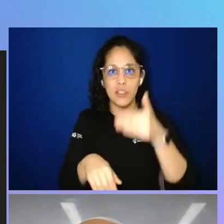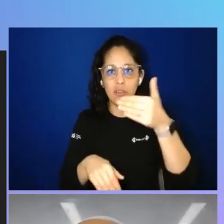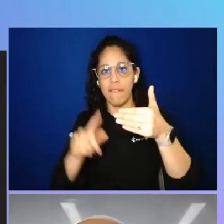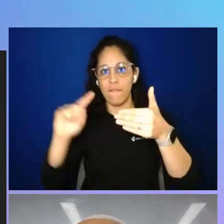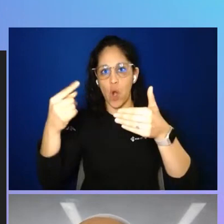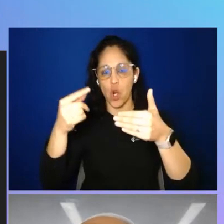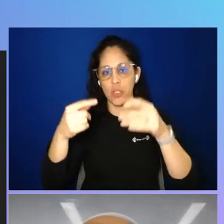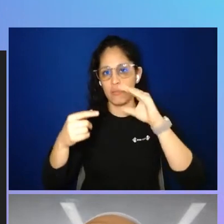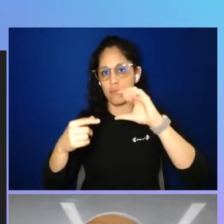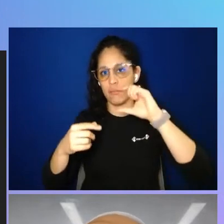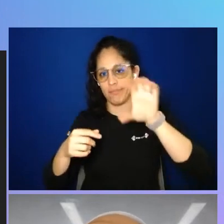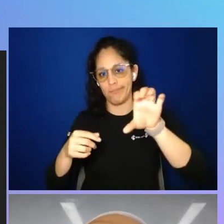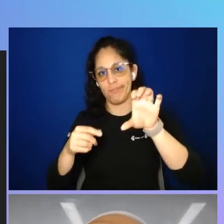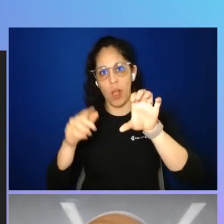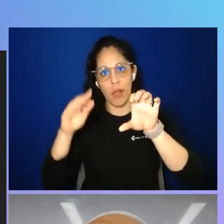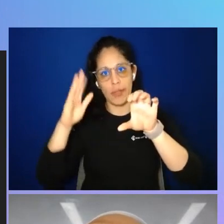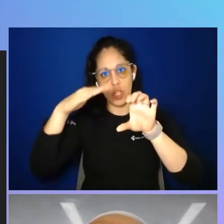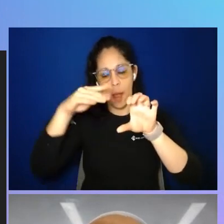you have more space for the text.